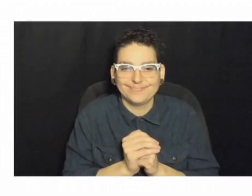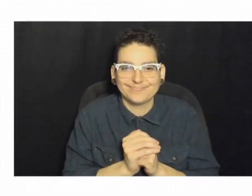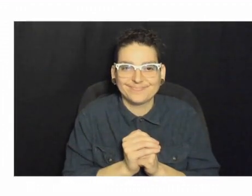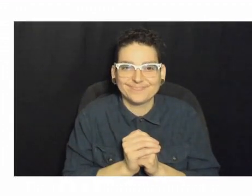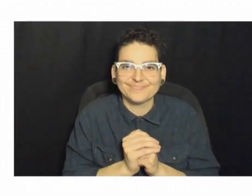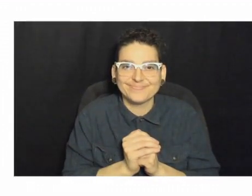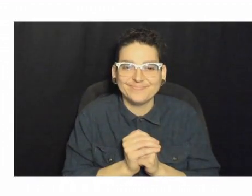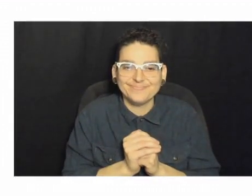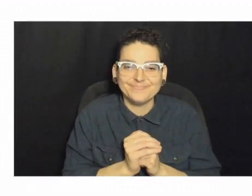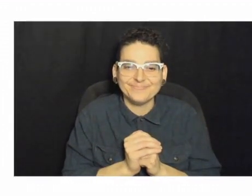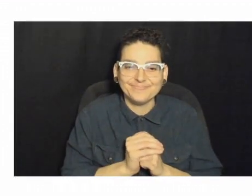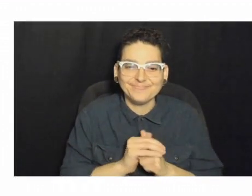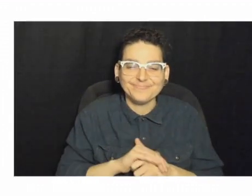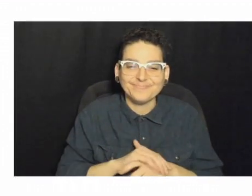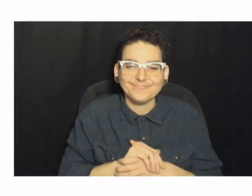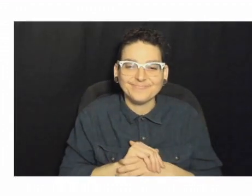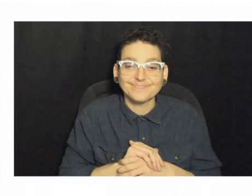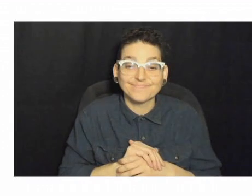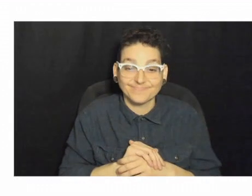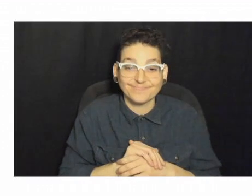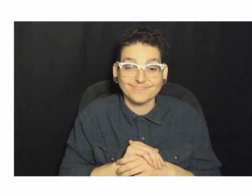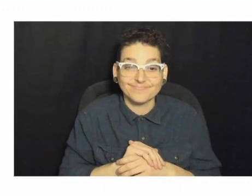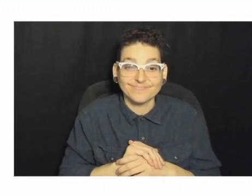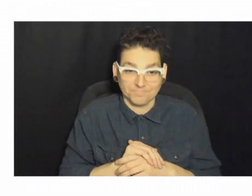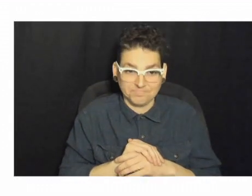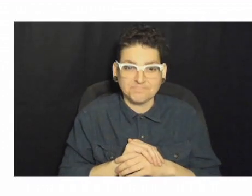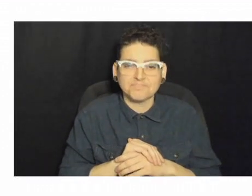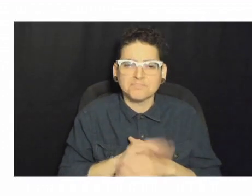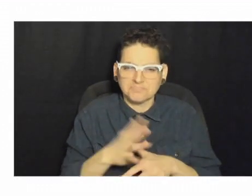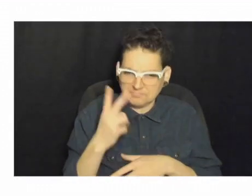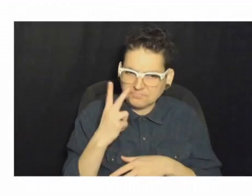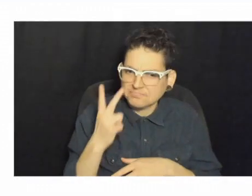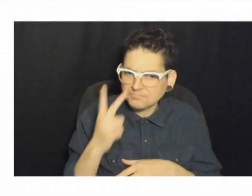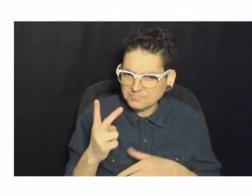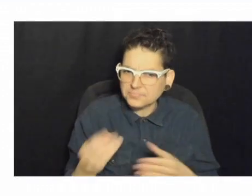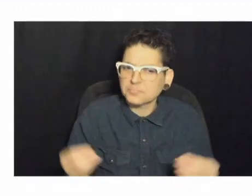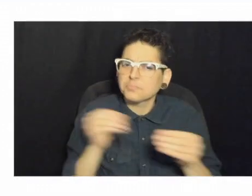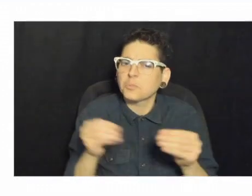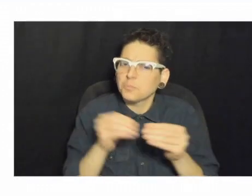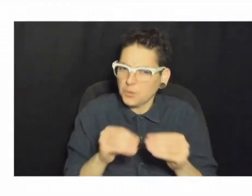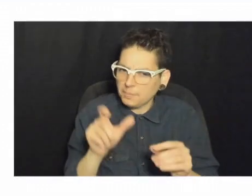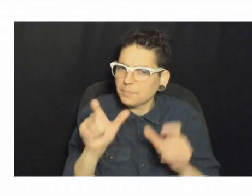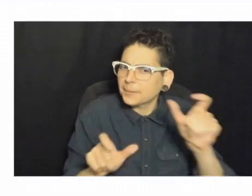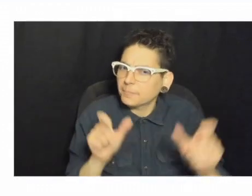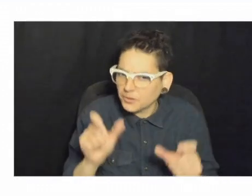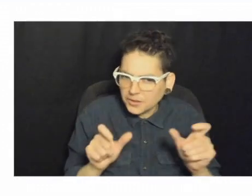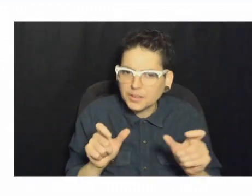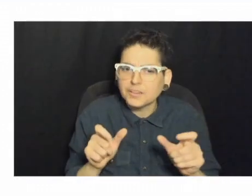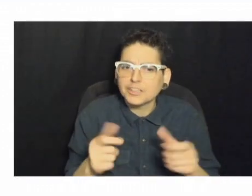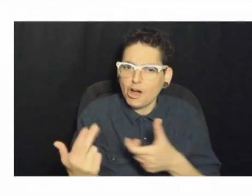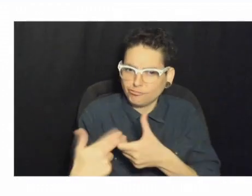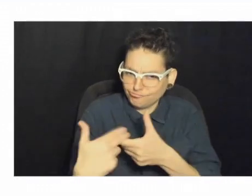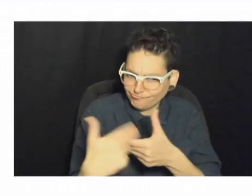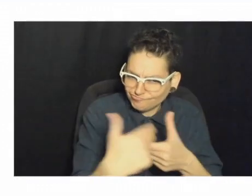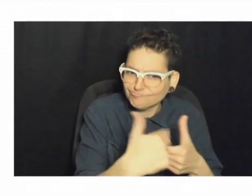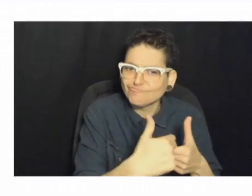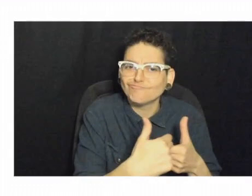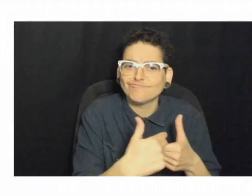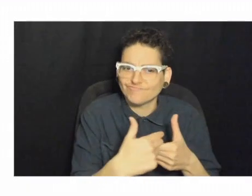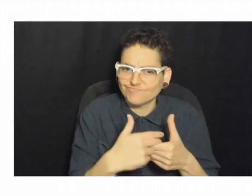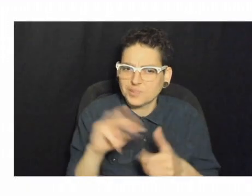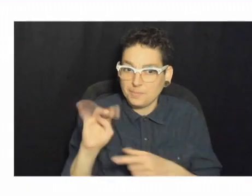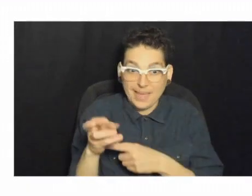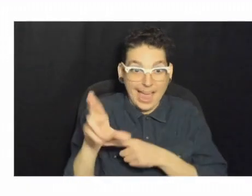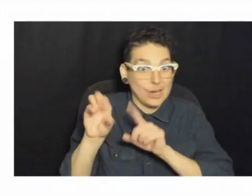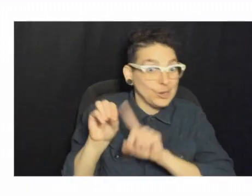I see some more folks have joined the Miro board, which is great. As just by way of sort of orienting you to the activity, we're focusing on